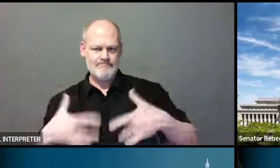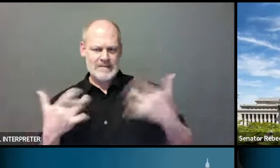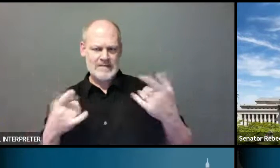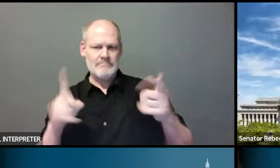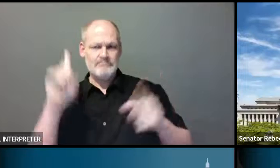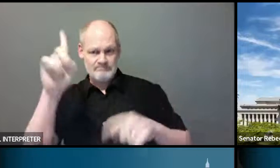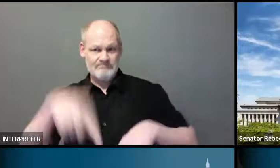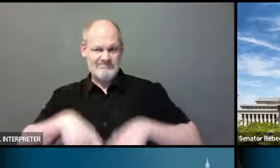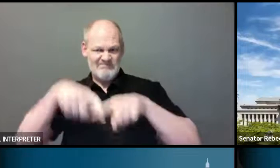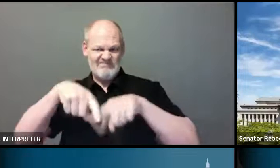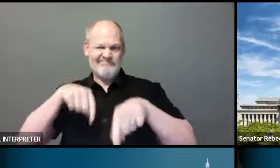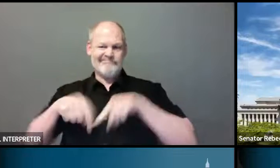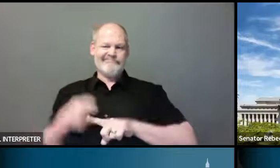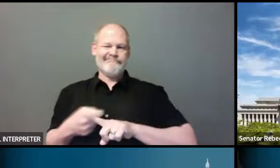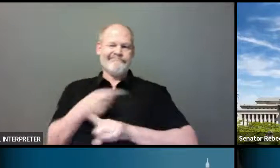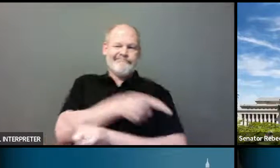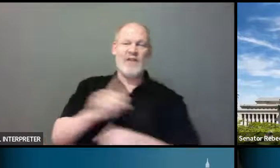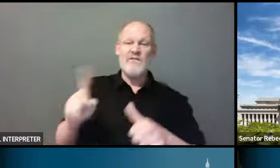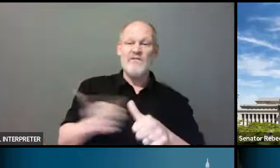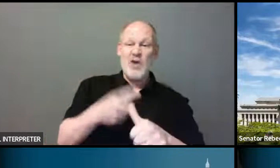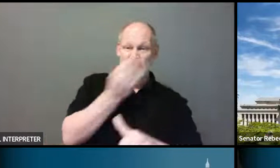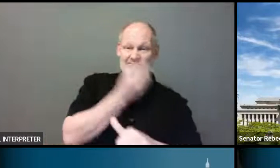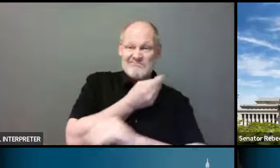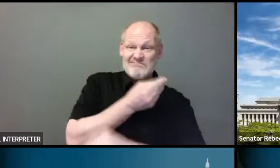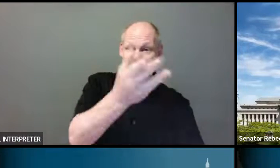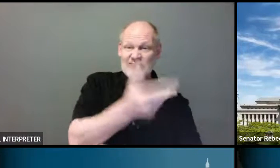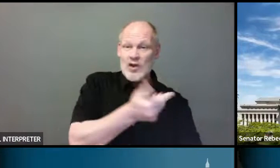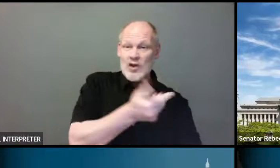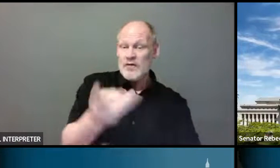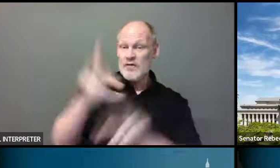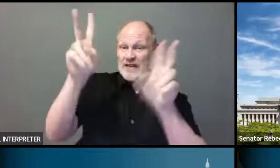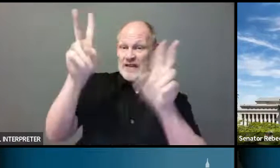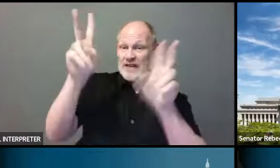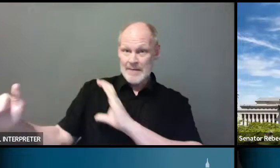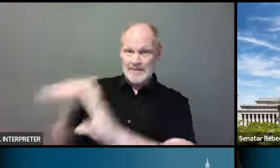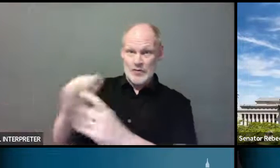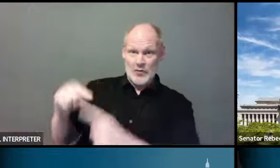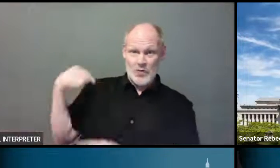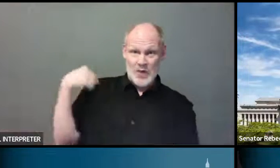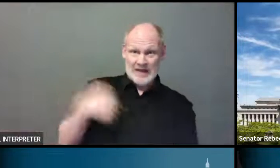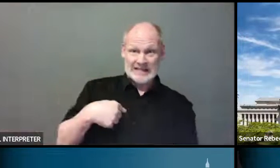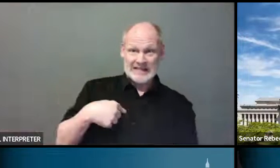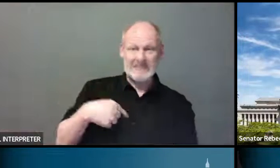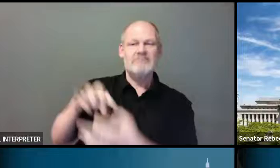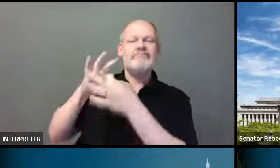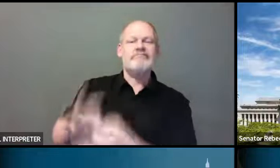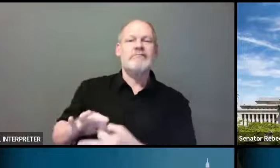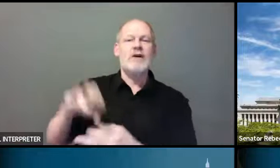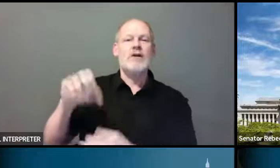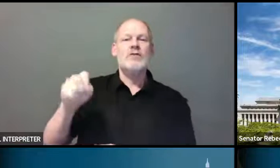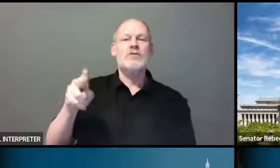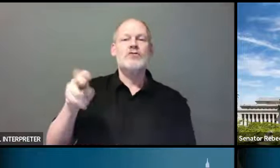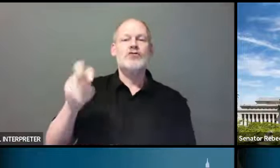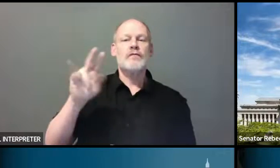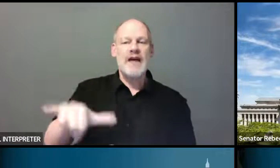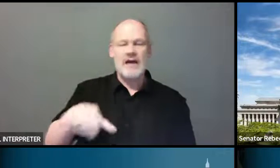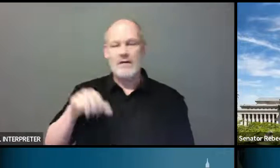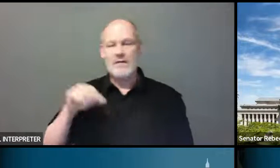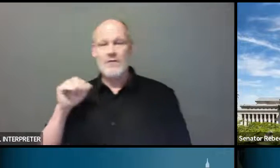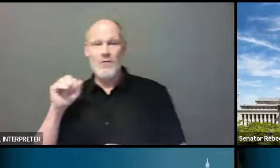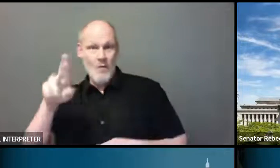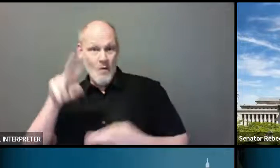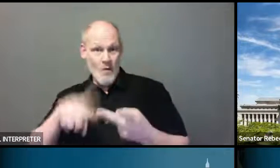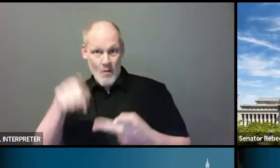lot of the questions that we've received tonight came into us submitted in advance in the survey, or when you registered, you could submit a